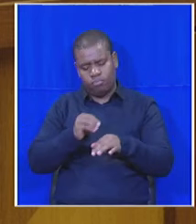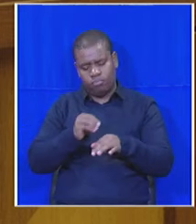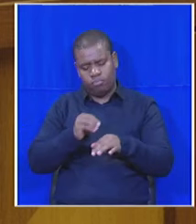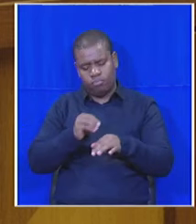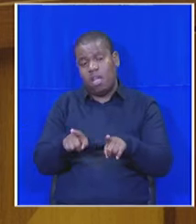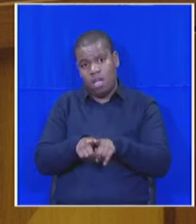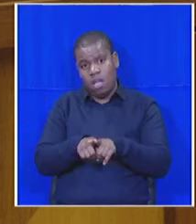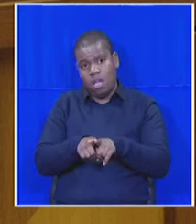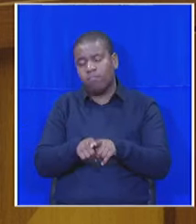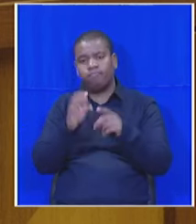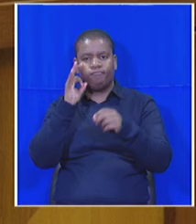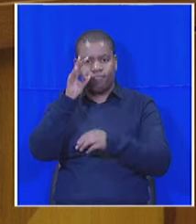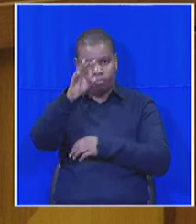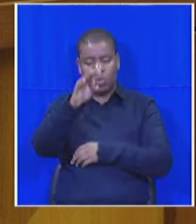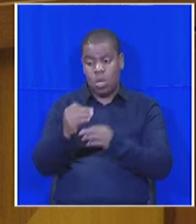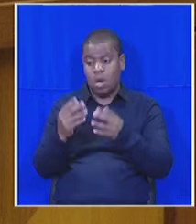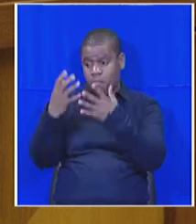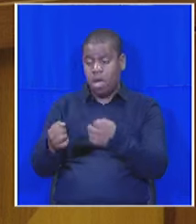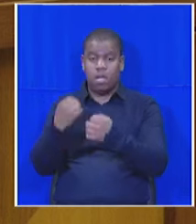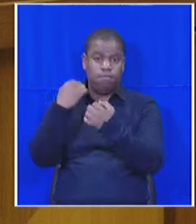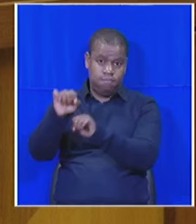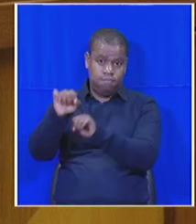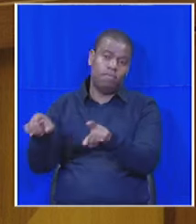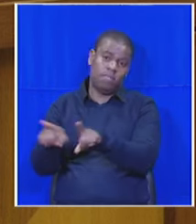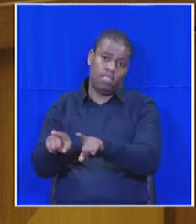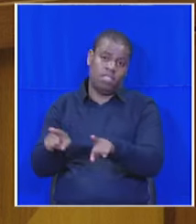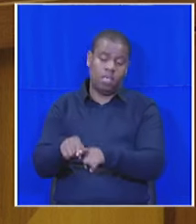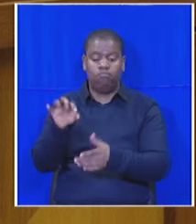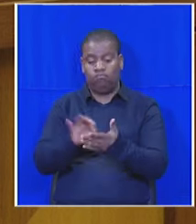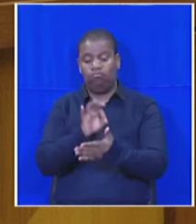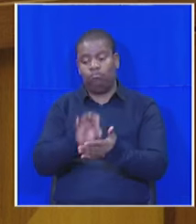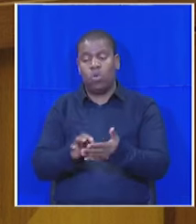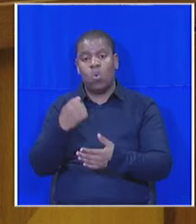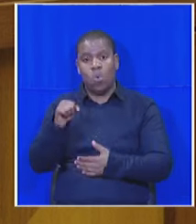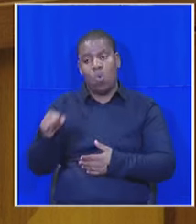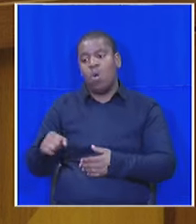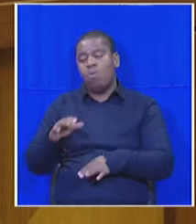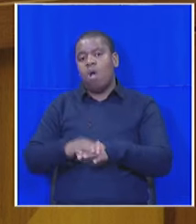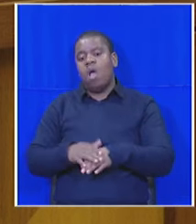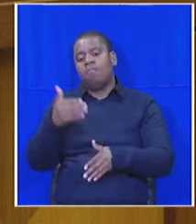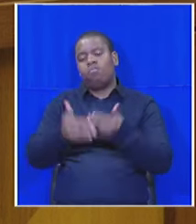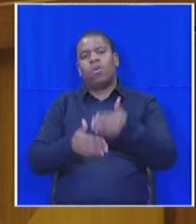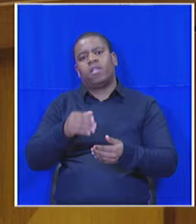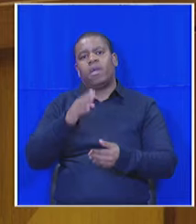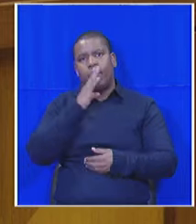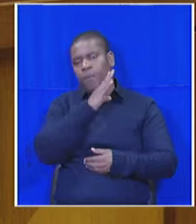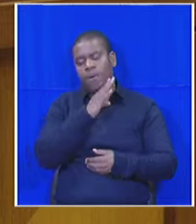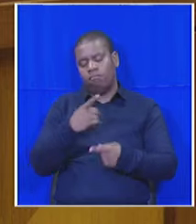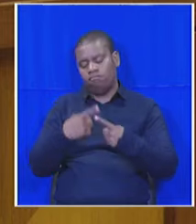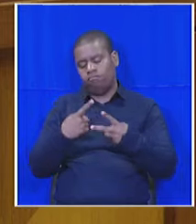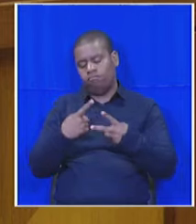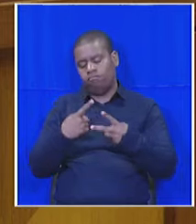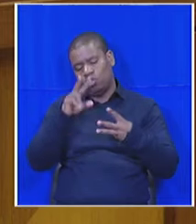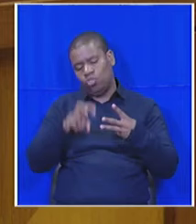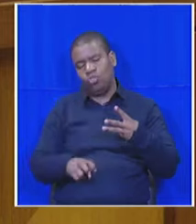in future to vote against the budget of the department as a vote of disapproval of the lack of progress in addressing these serious